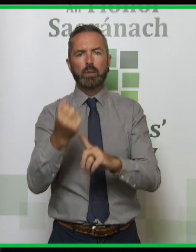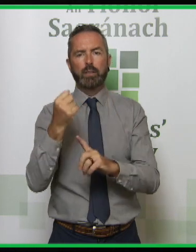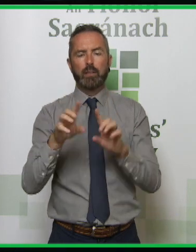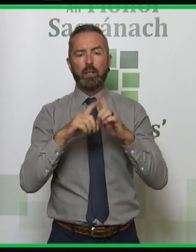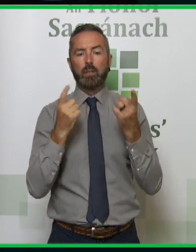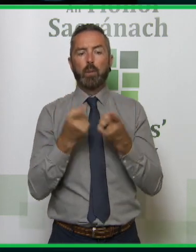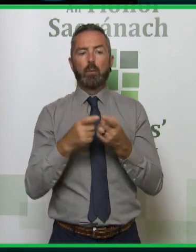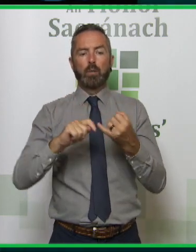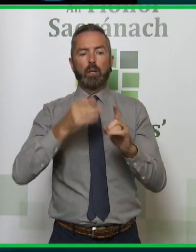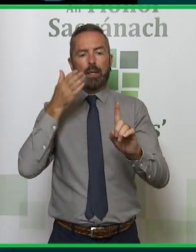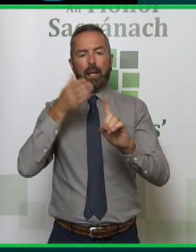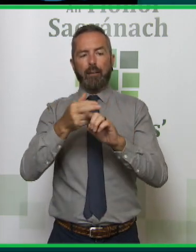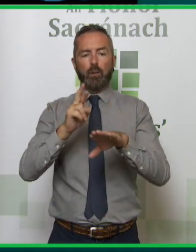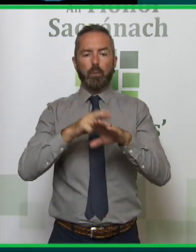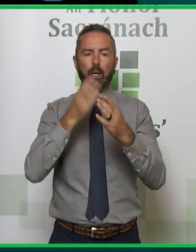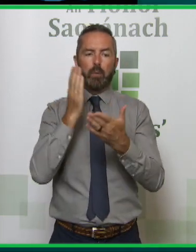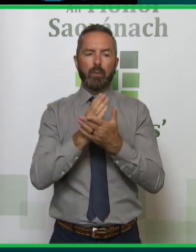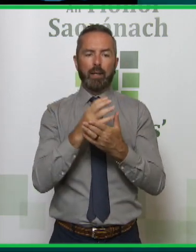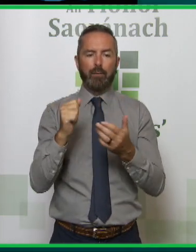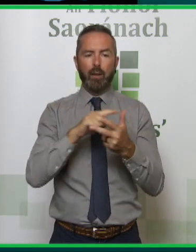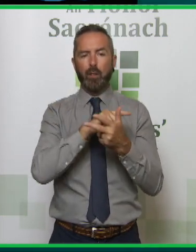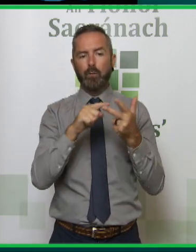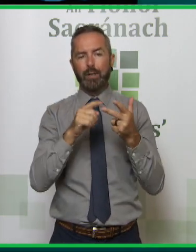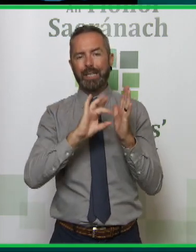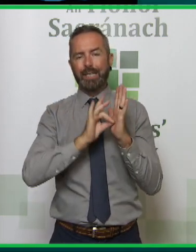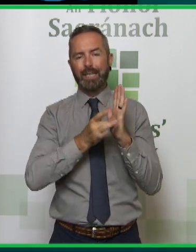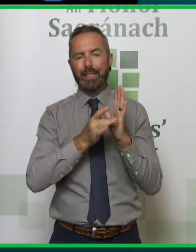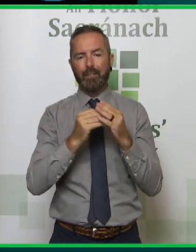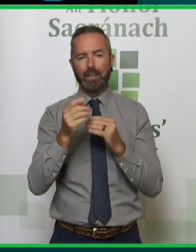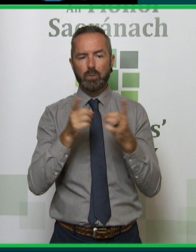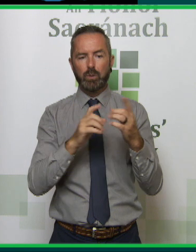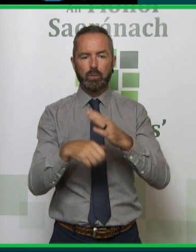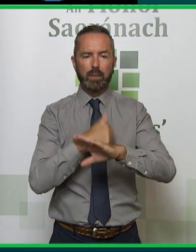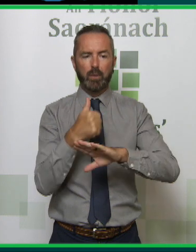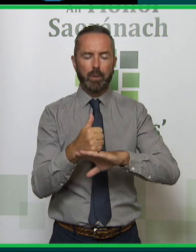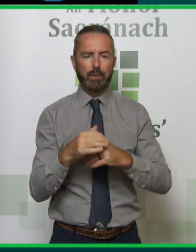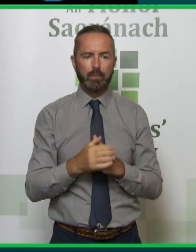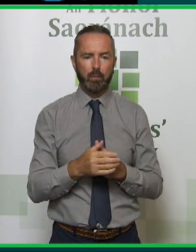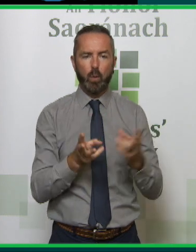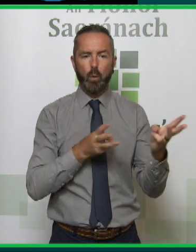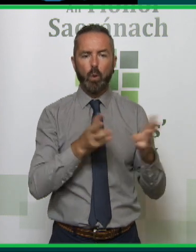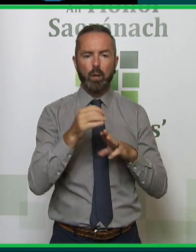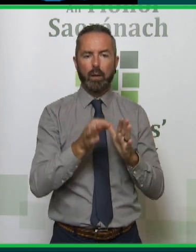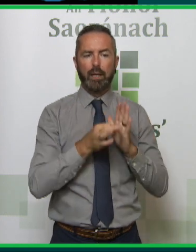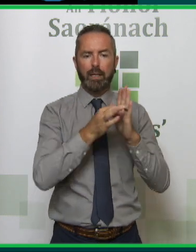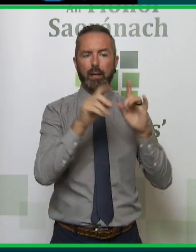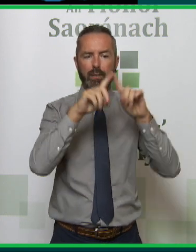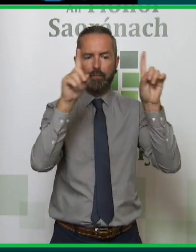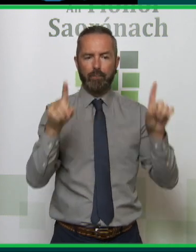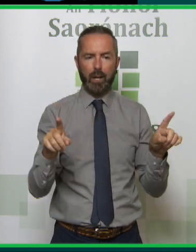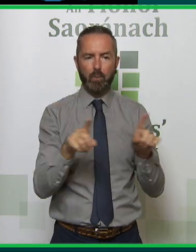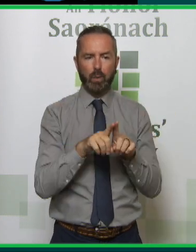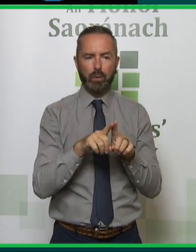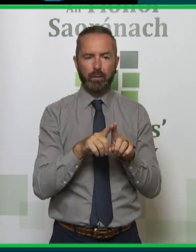better prevention. So we're doing 3 key things here to implement this. We're going to work on a guidance framework. And a